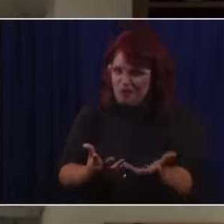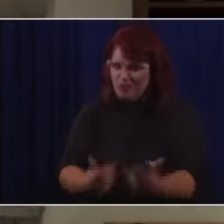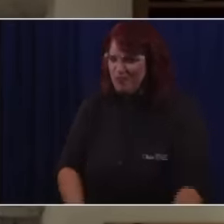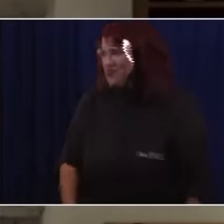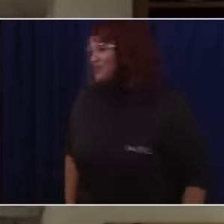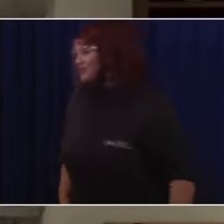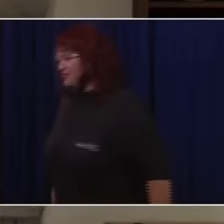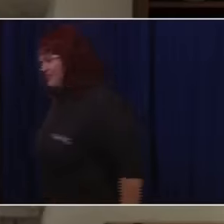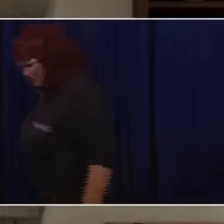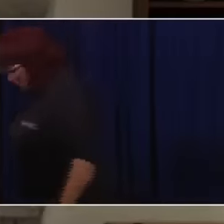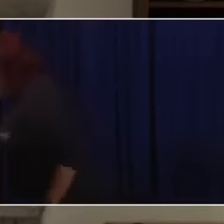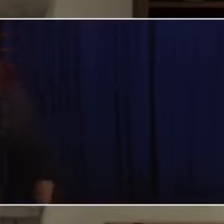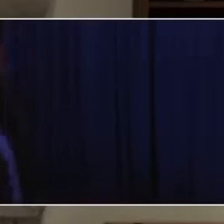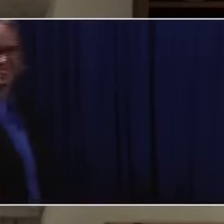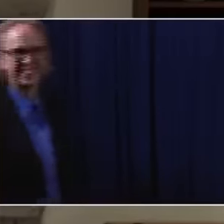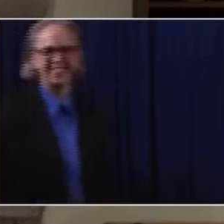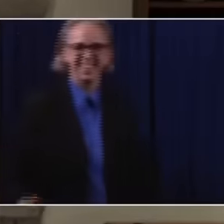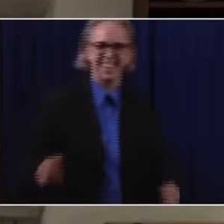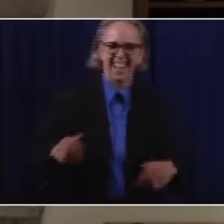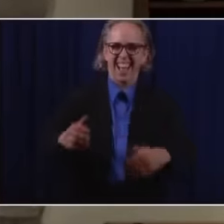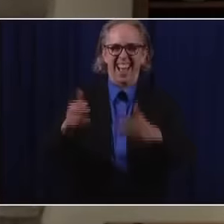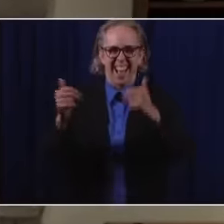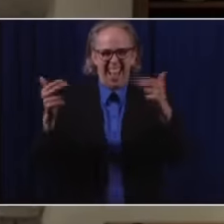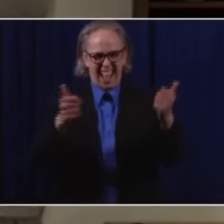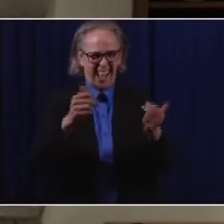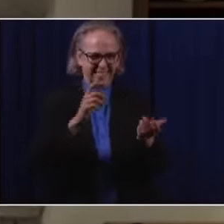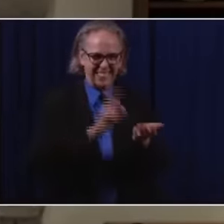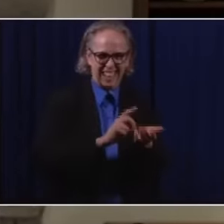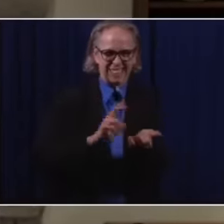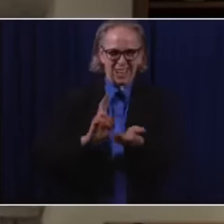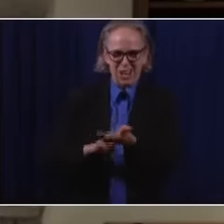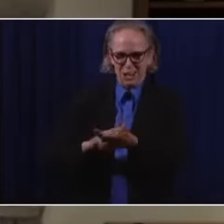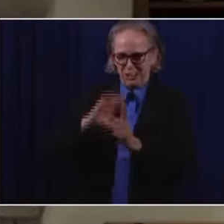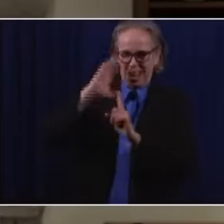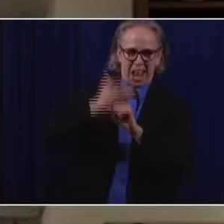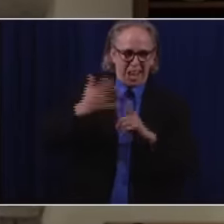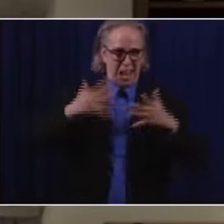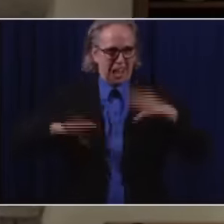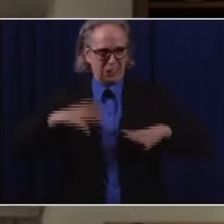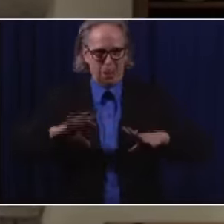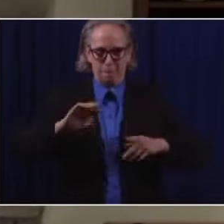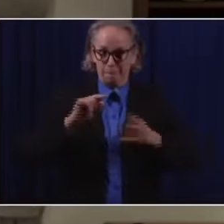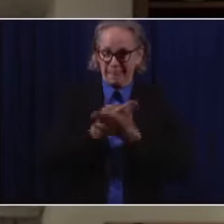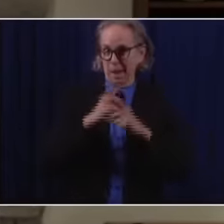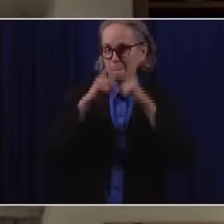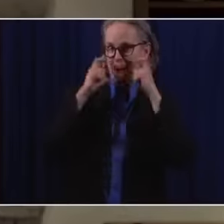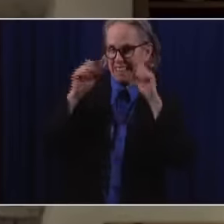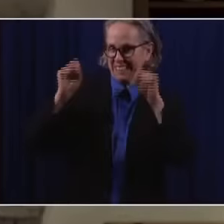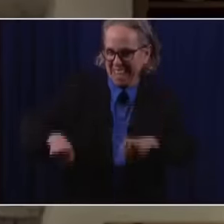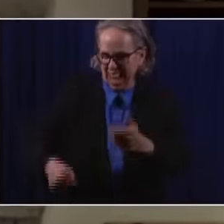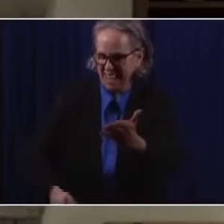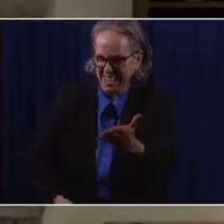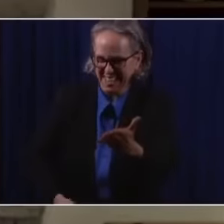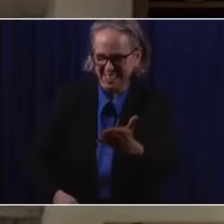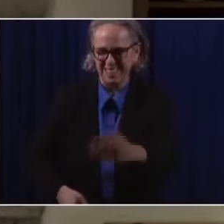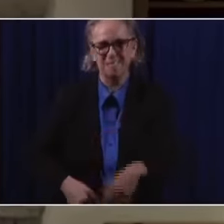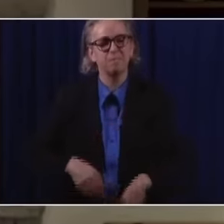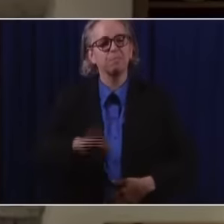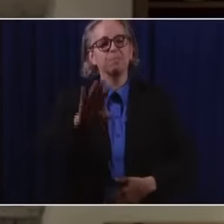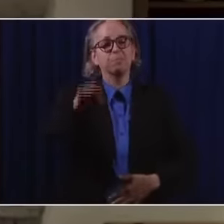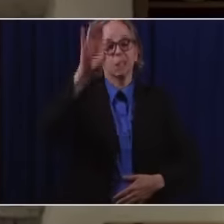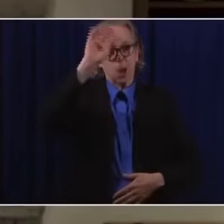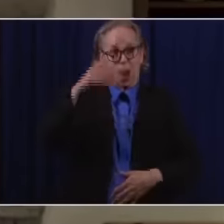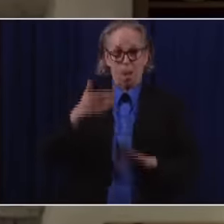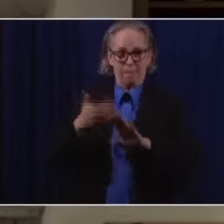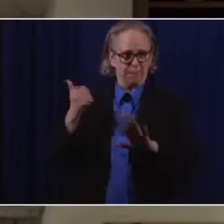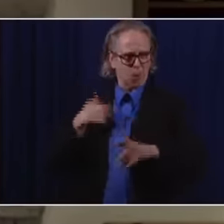costumes. I know for a while we were seeing pictures of a lot of young